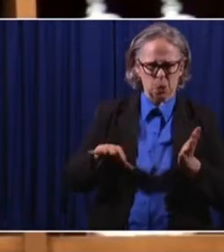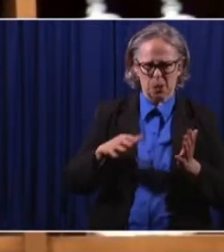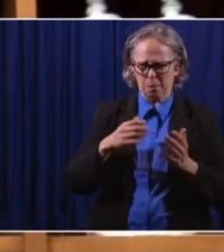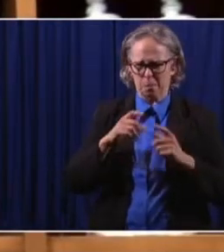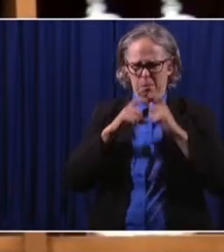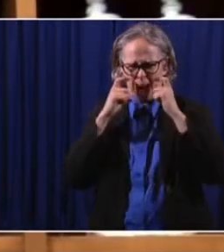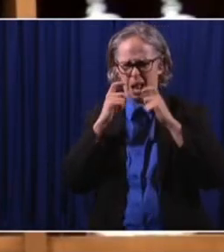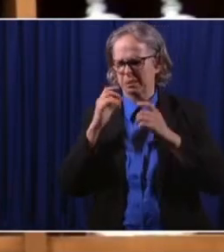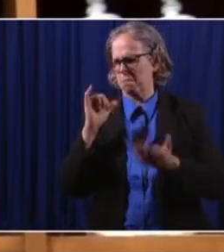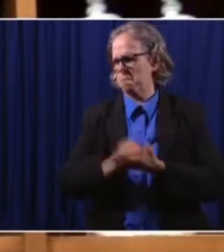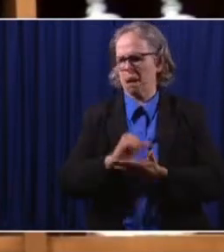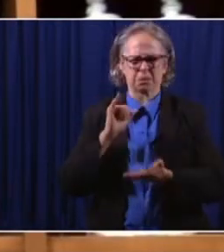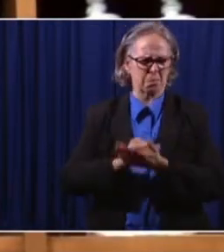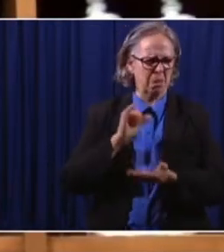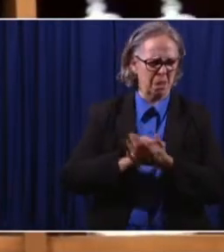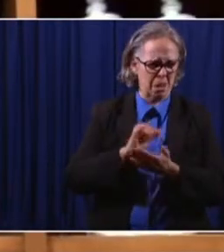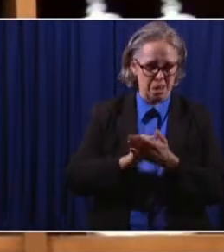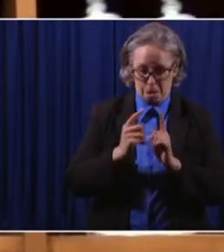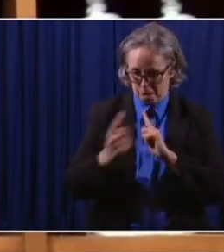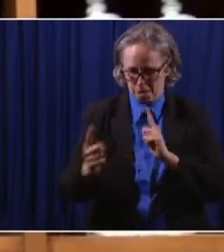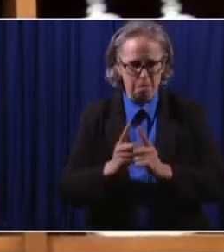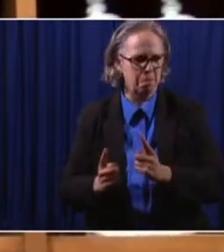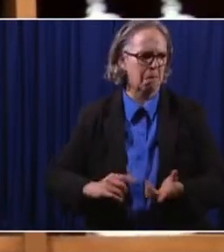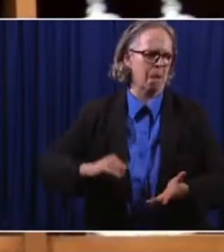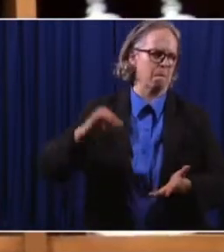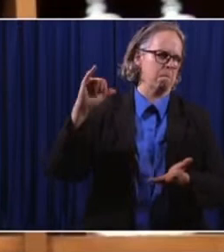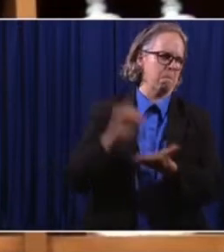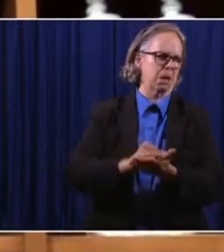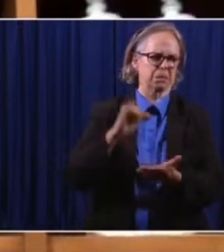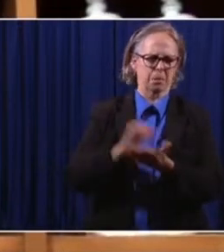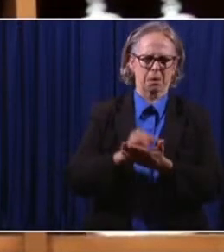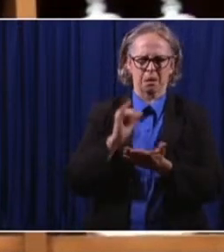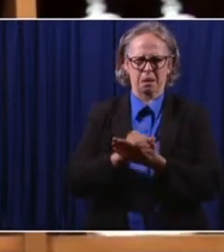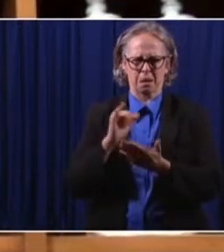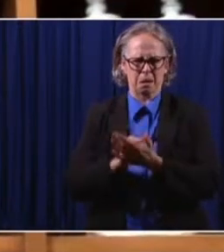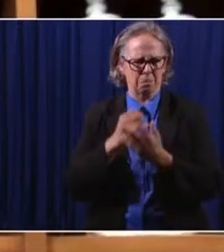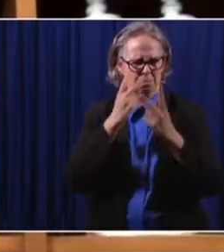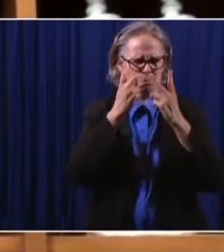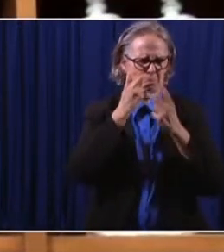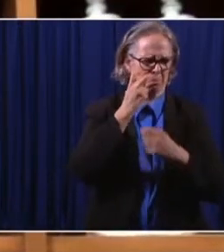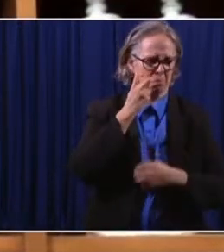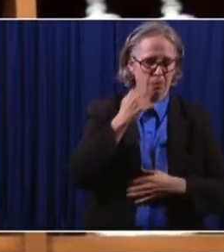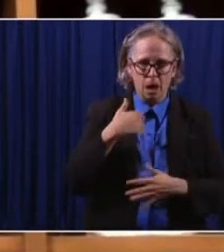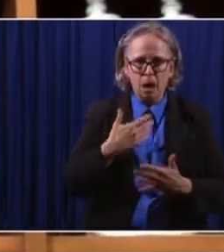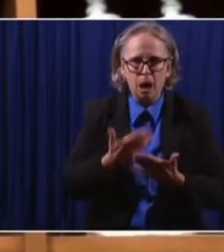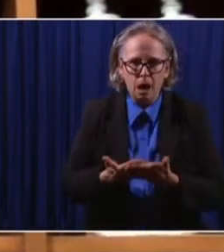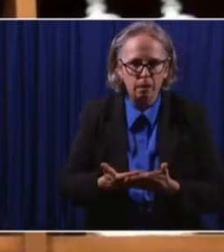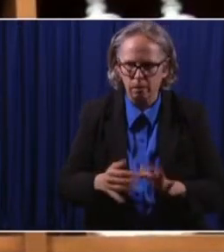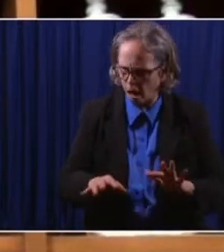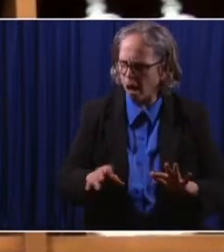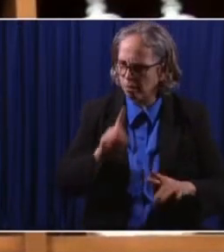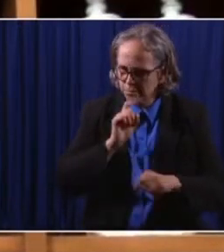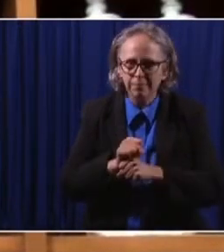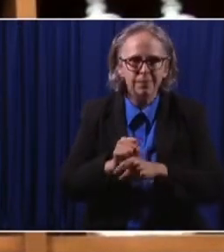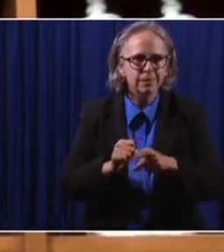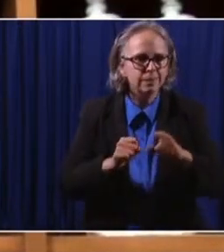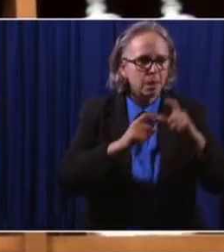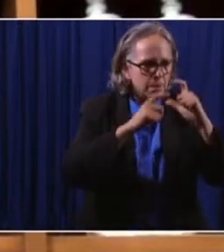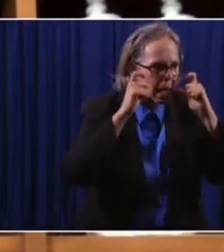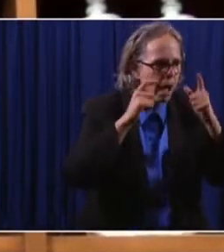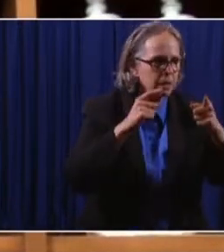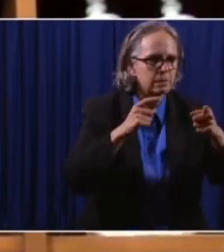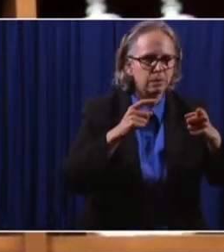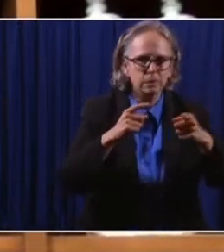socially distant? Are students going to be within their parties of less than 10? And I think it's been interesting to see that in an